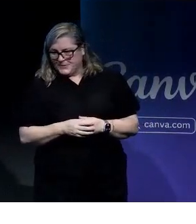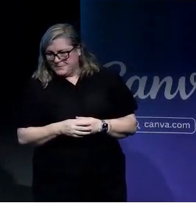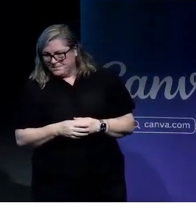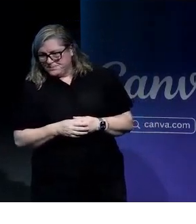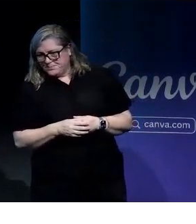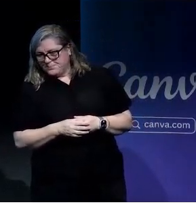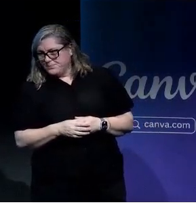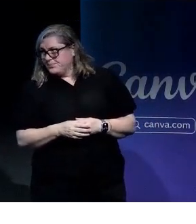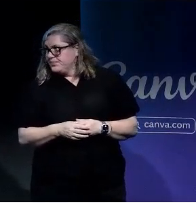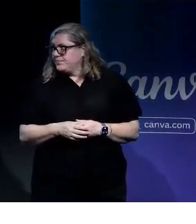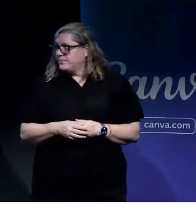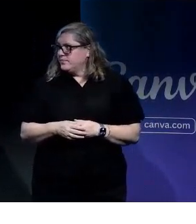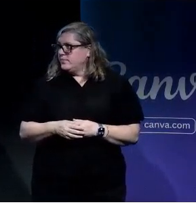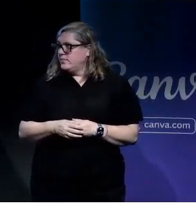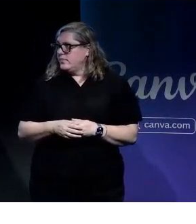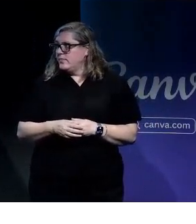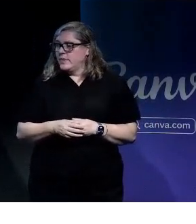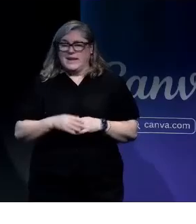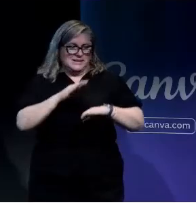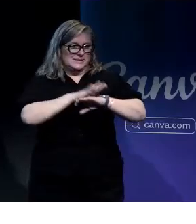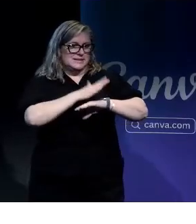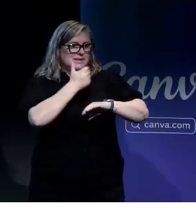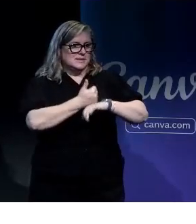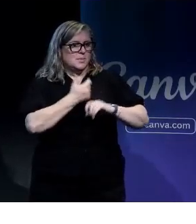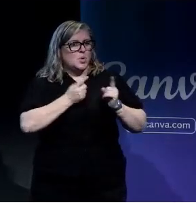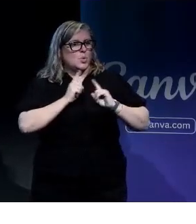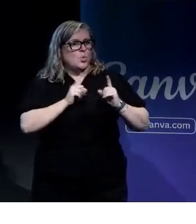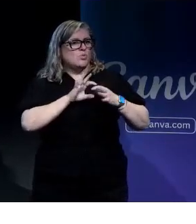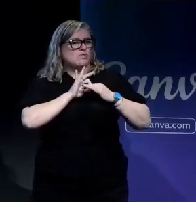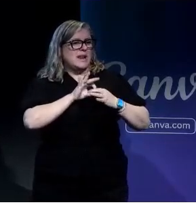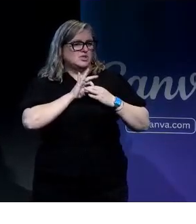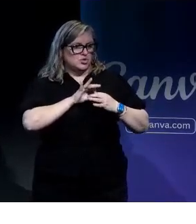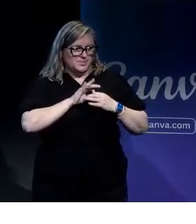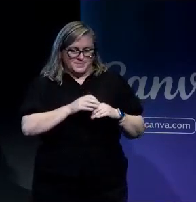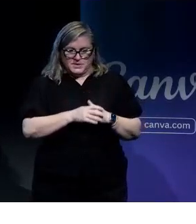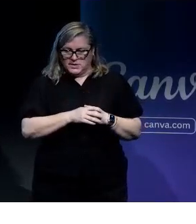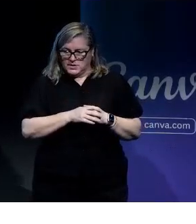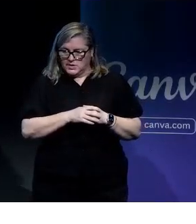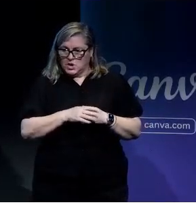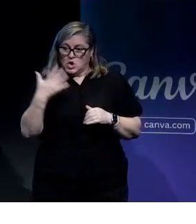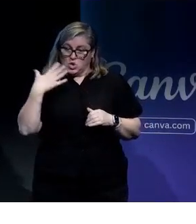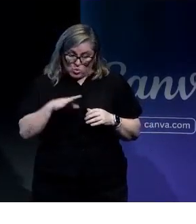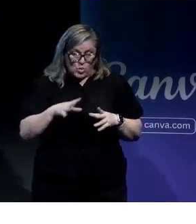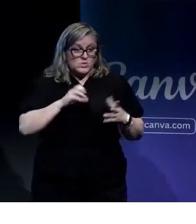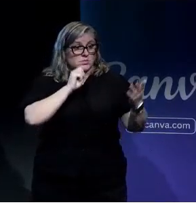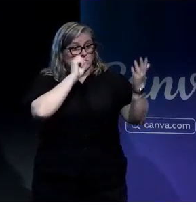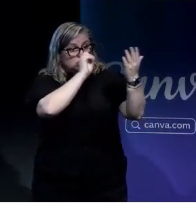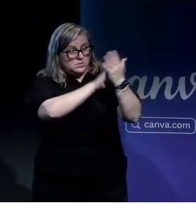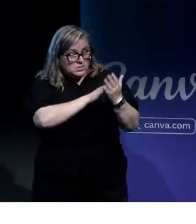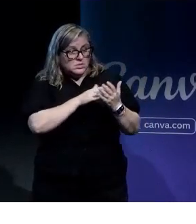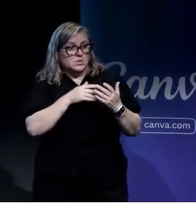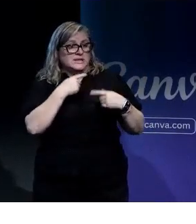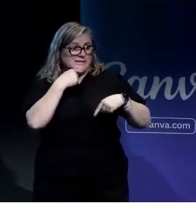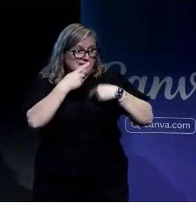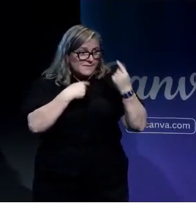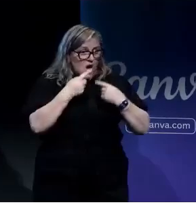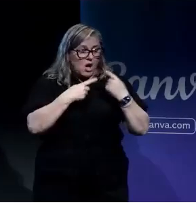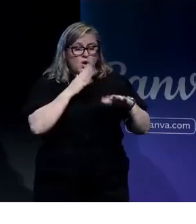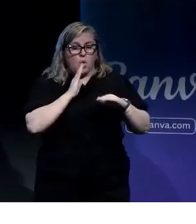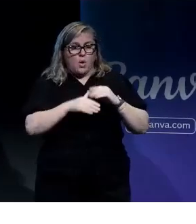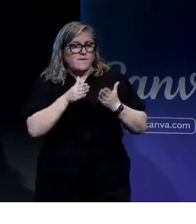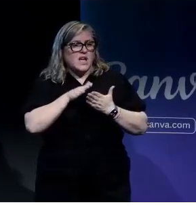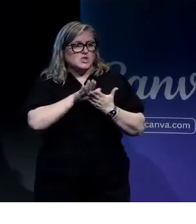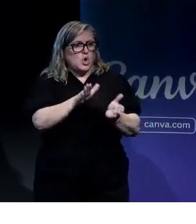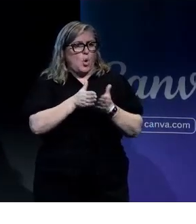kind of setting the floor for those relations. You'll want to define scope in that policy. Responsible team